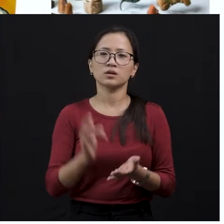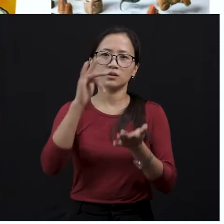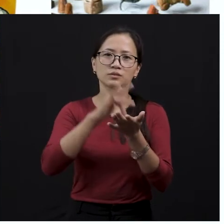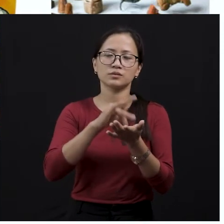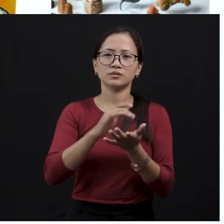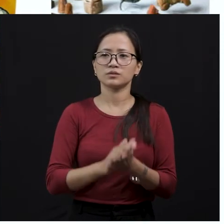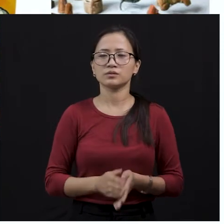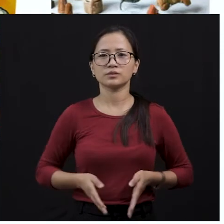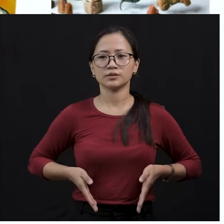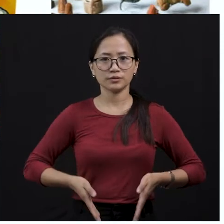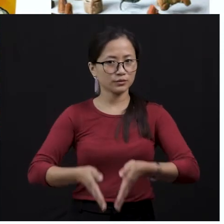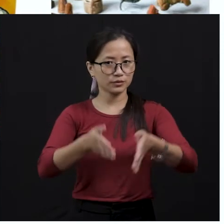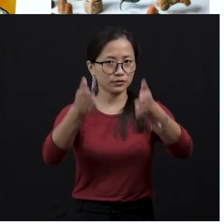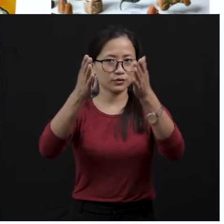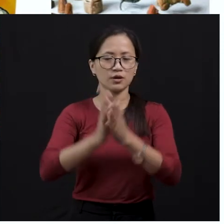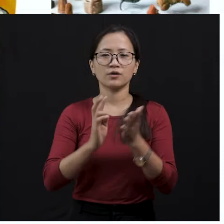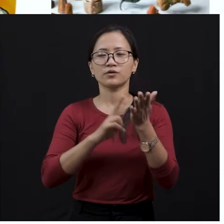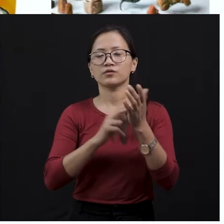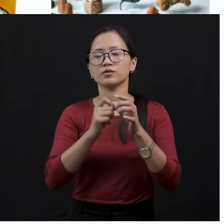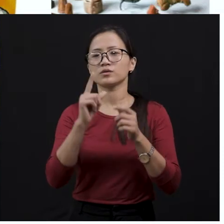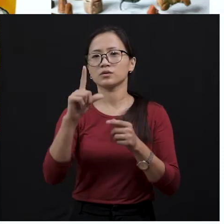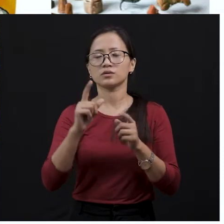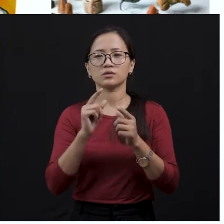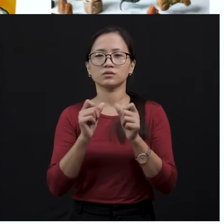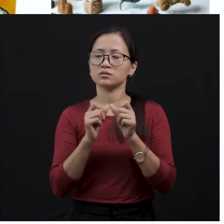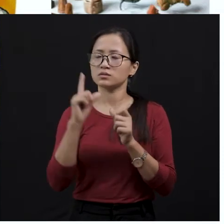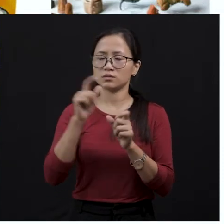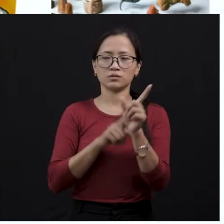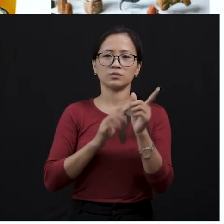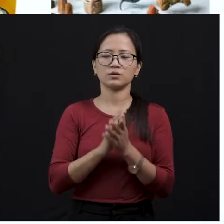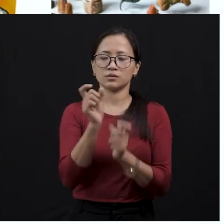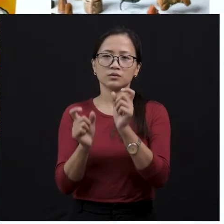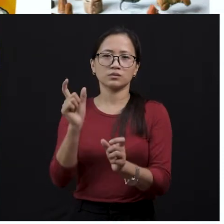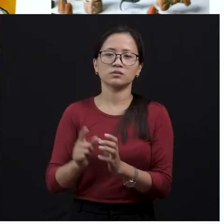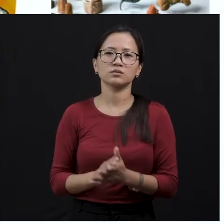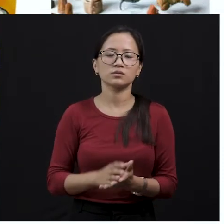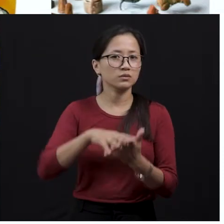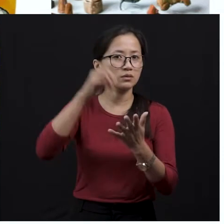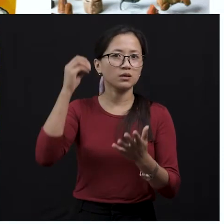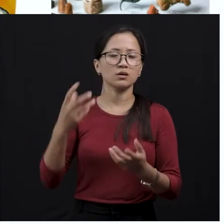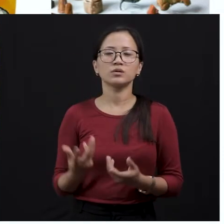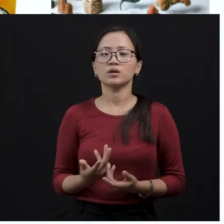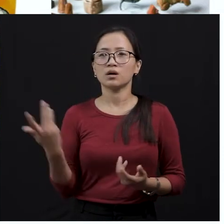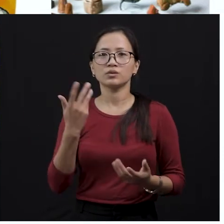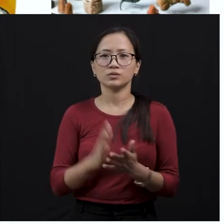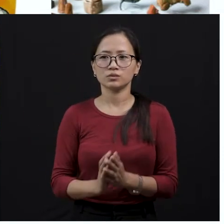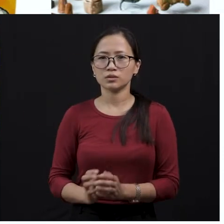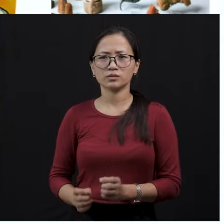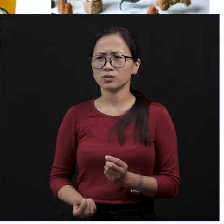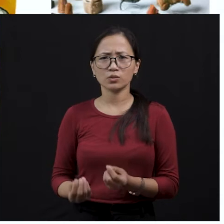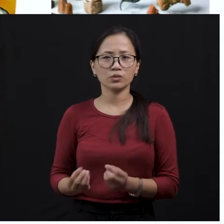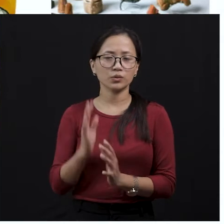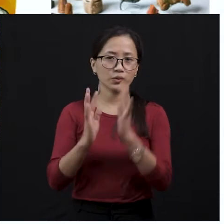located near the river valley, so people also learned how to grow crops. So when